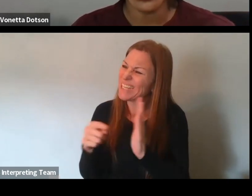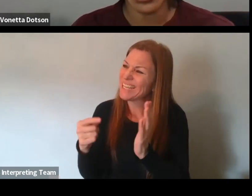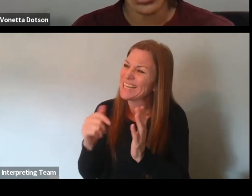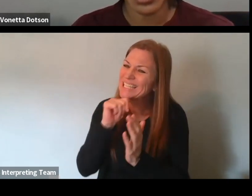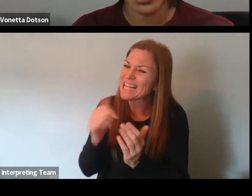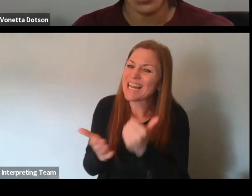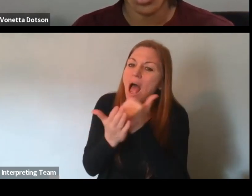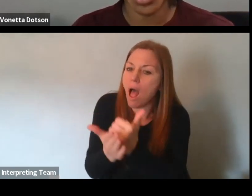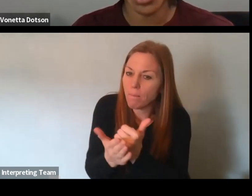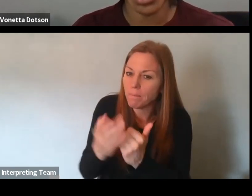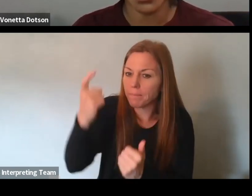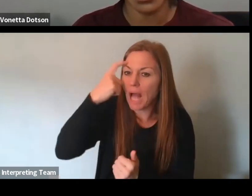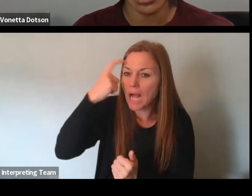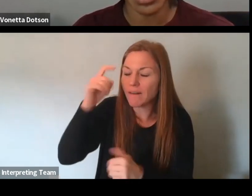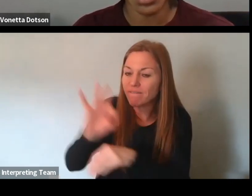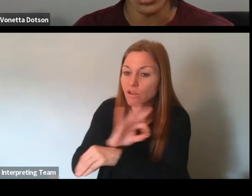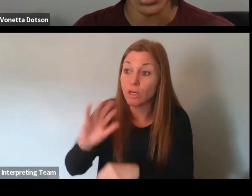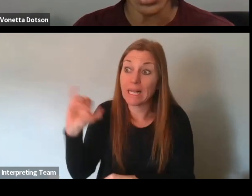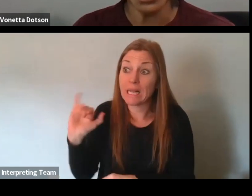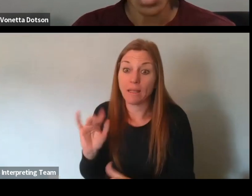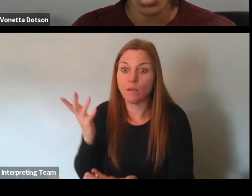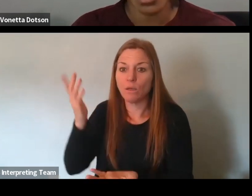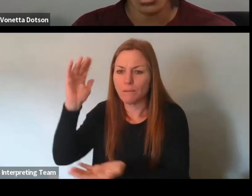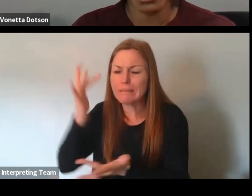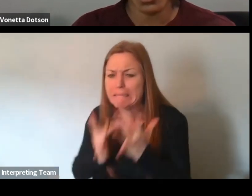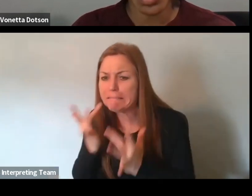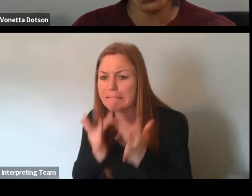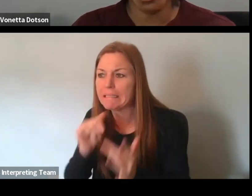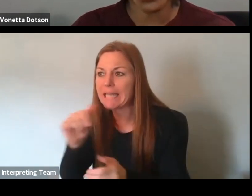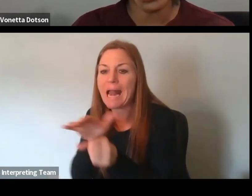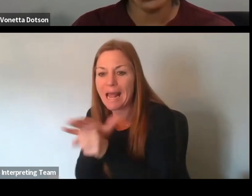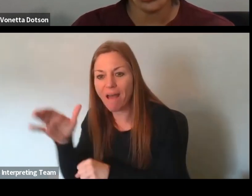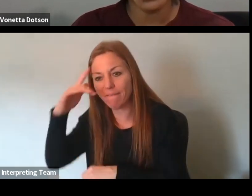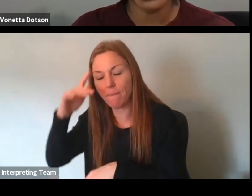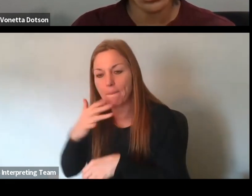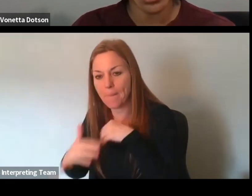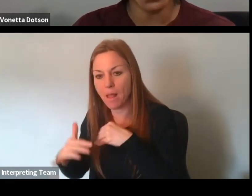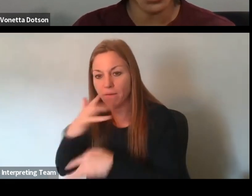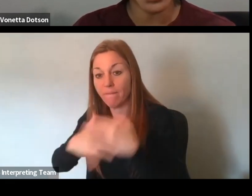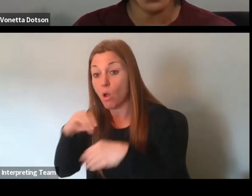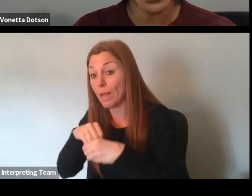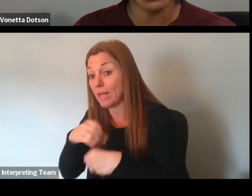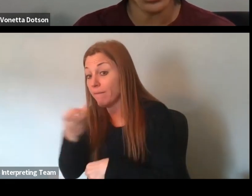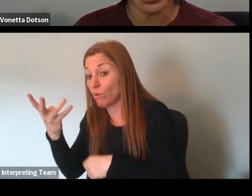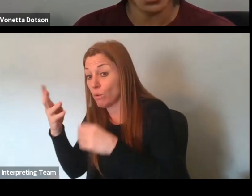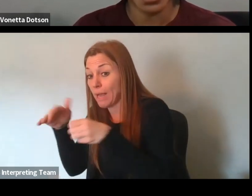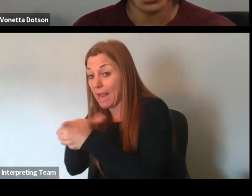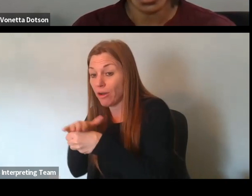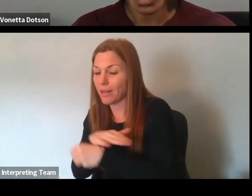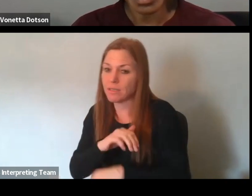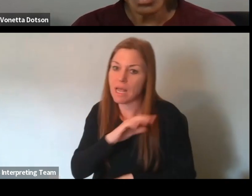others. And functional connectivity changes. So that means when more than one